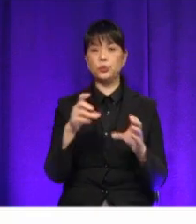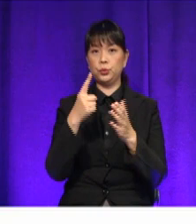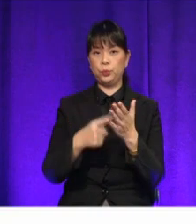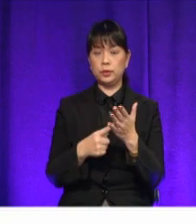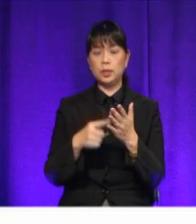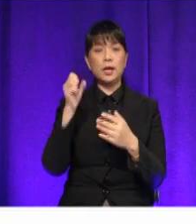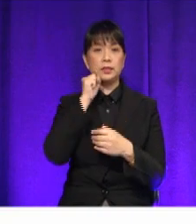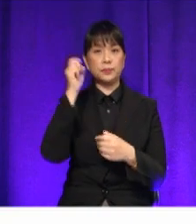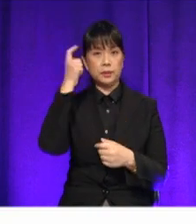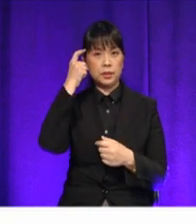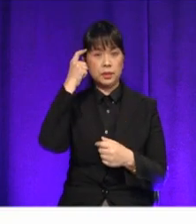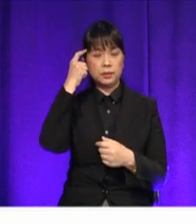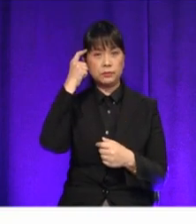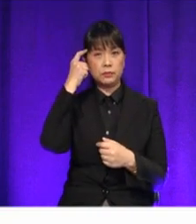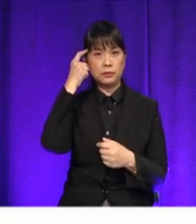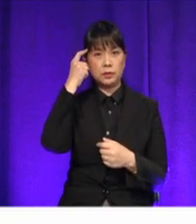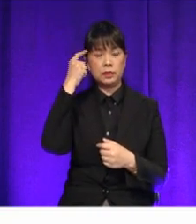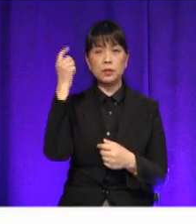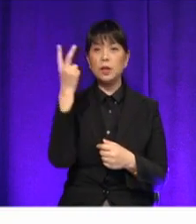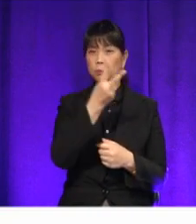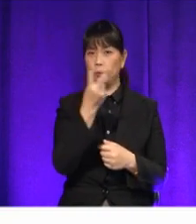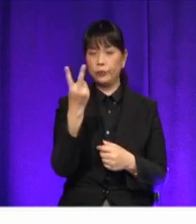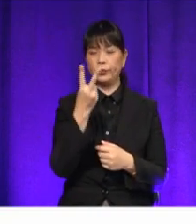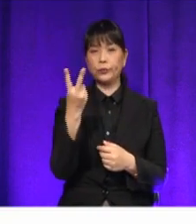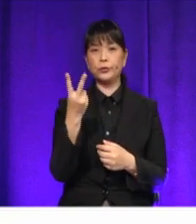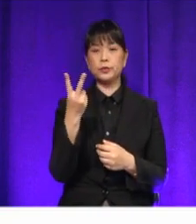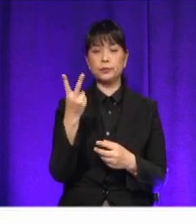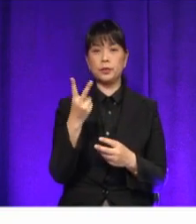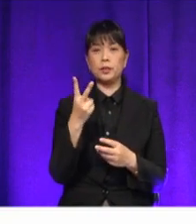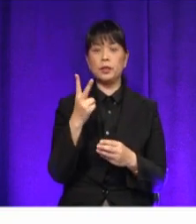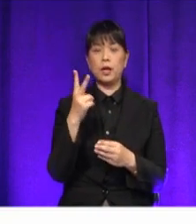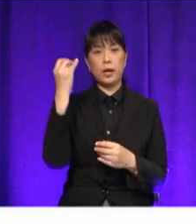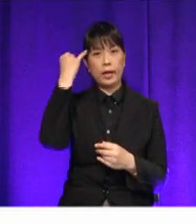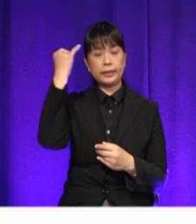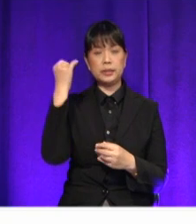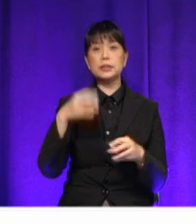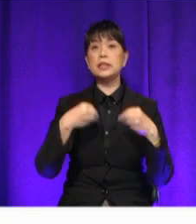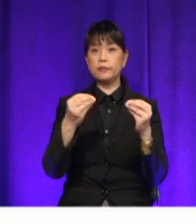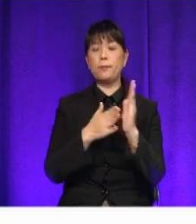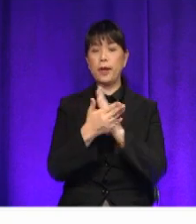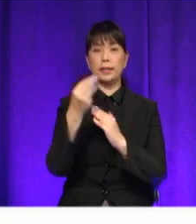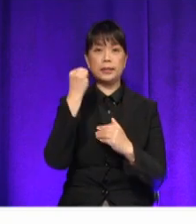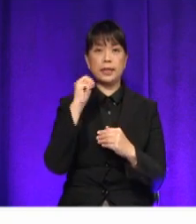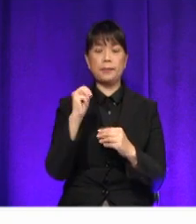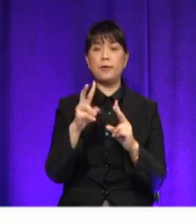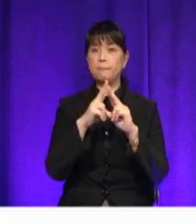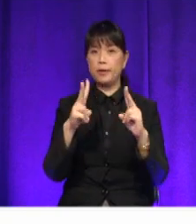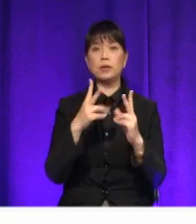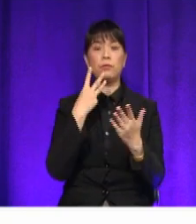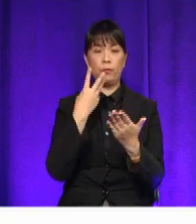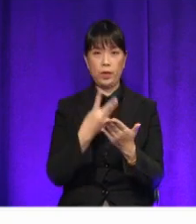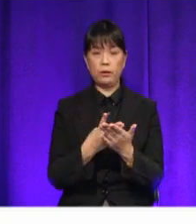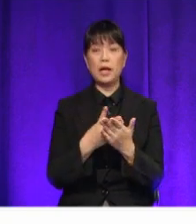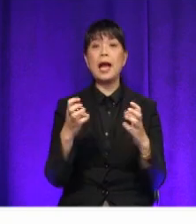I think even though both points given by them were very well elaborated,